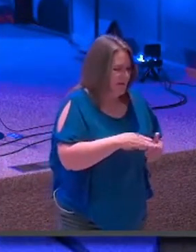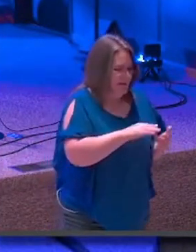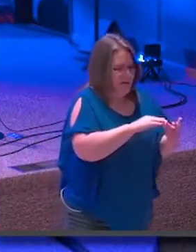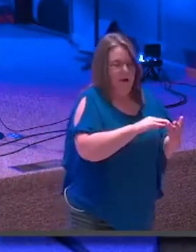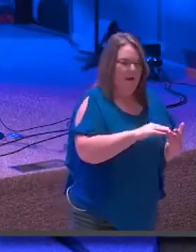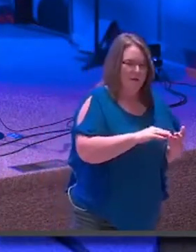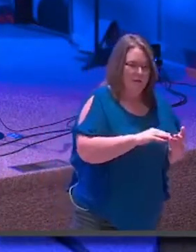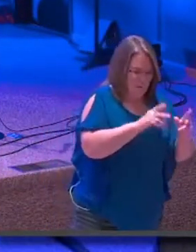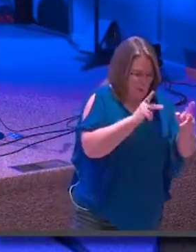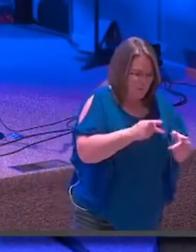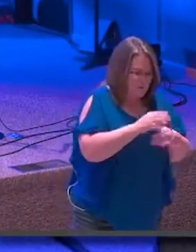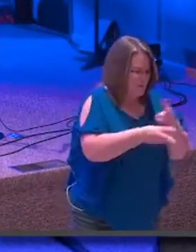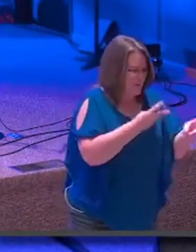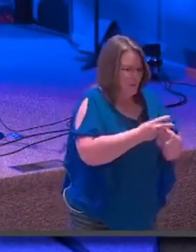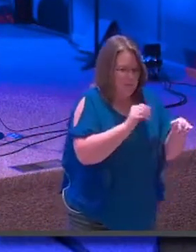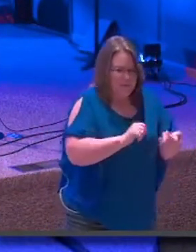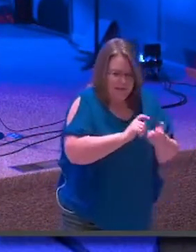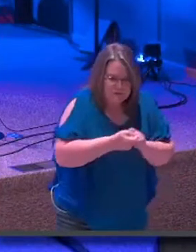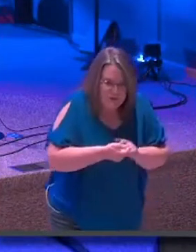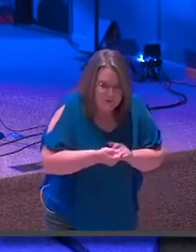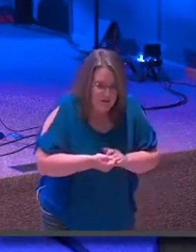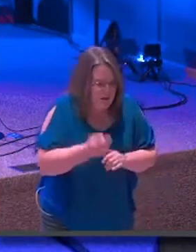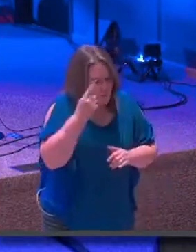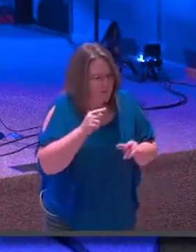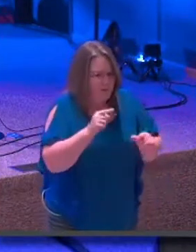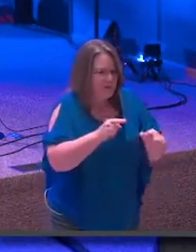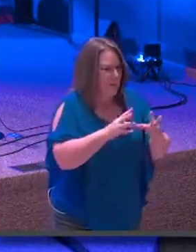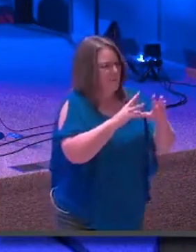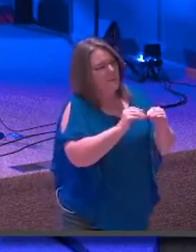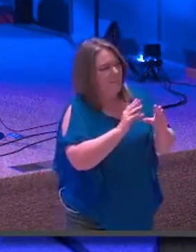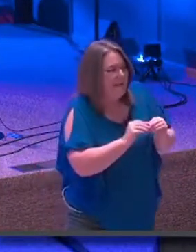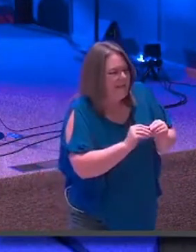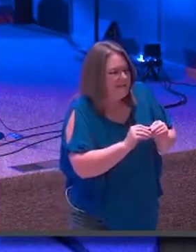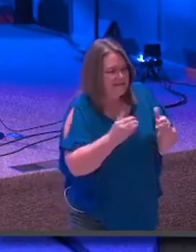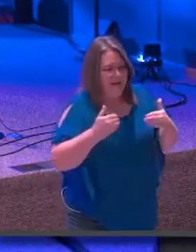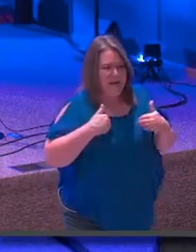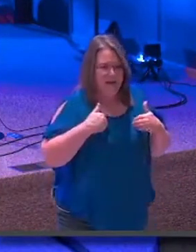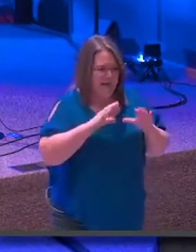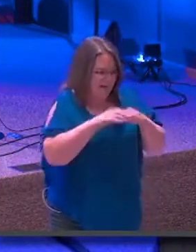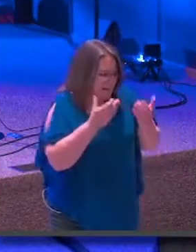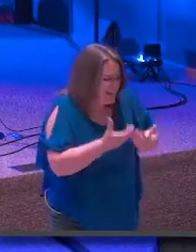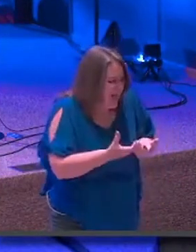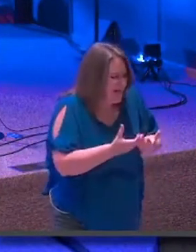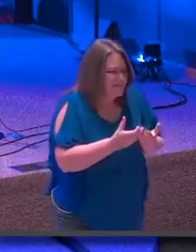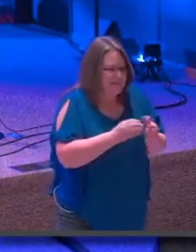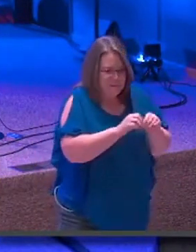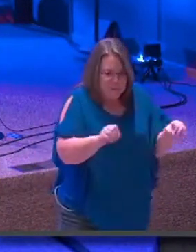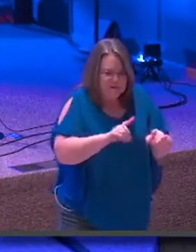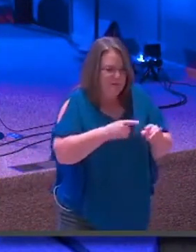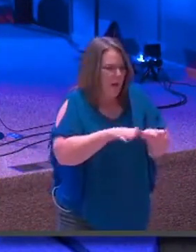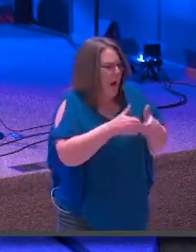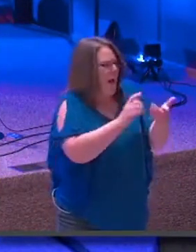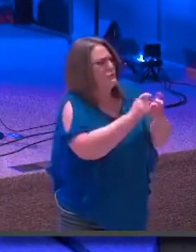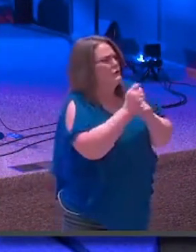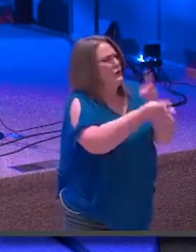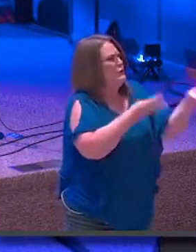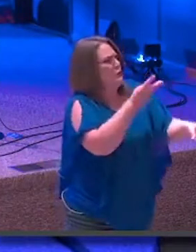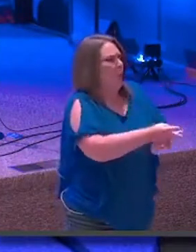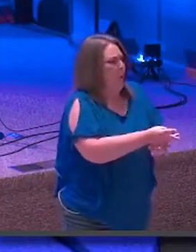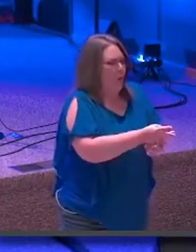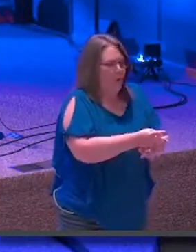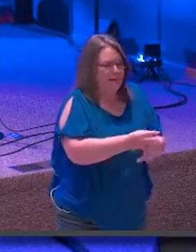this world? Do you think they went to conferences and had courses and degrees about how to change the world in